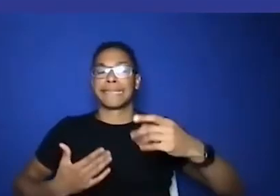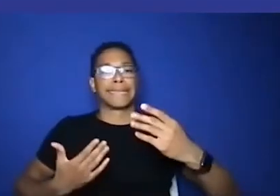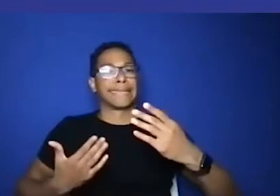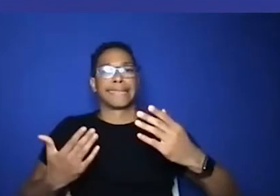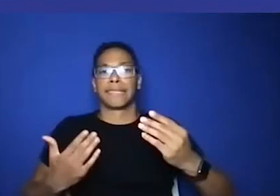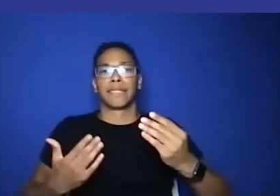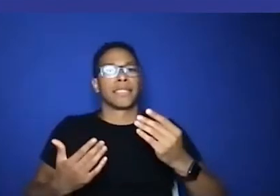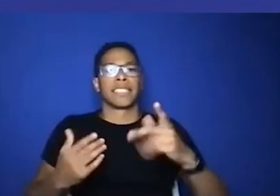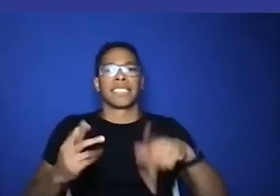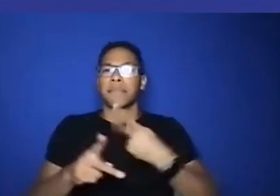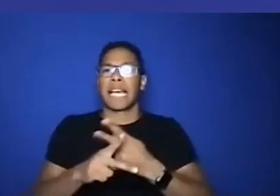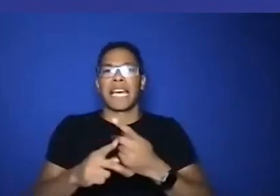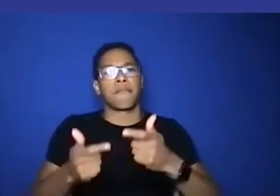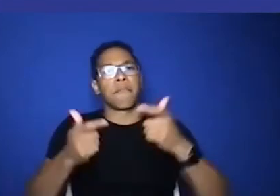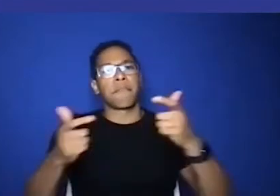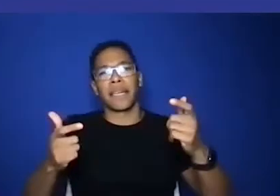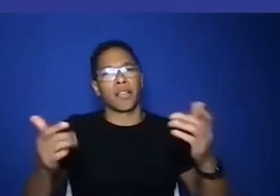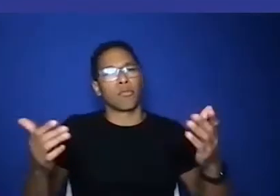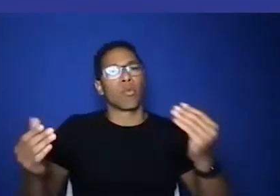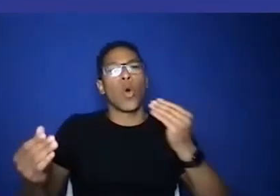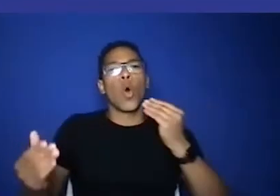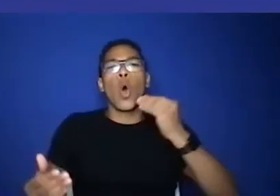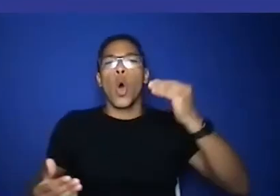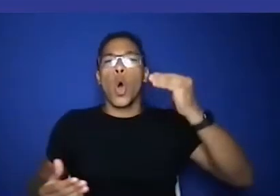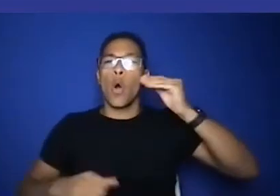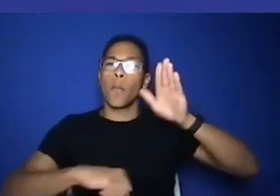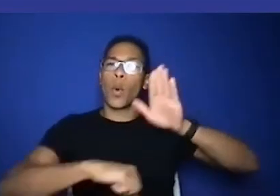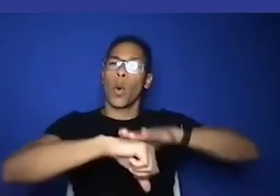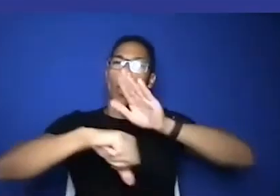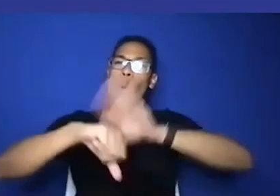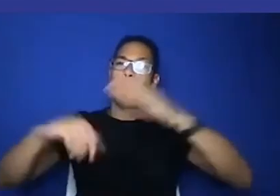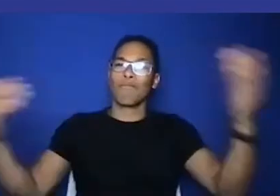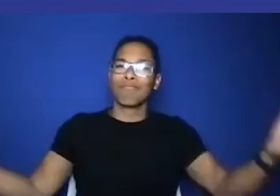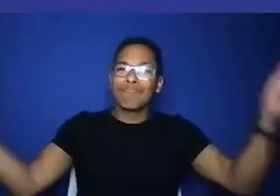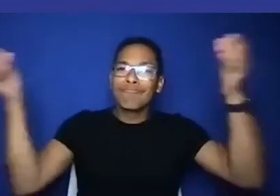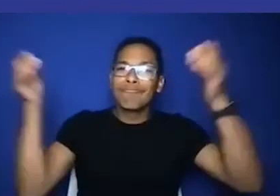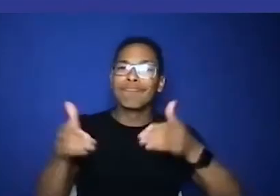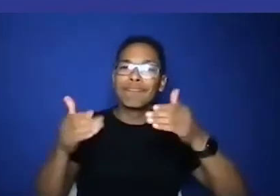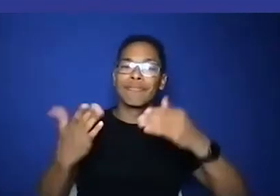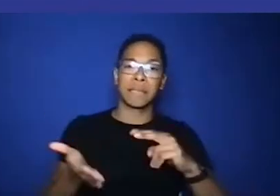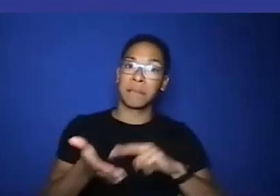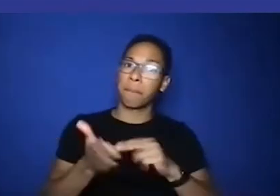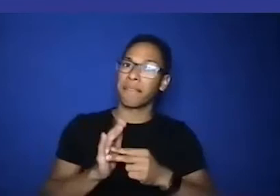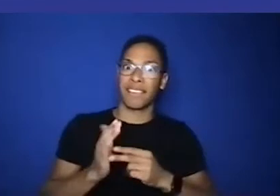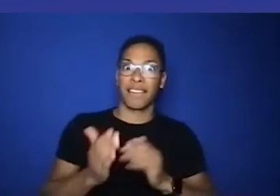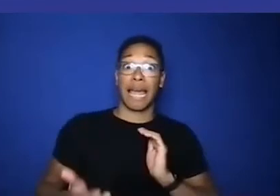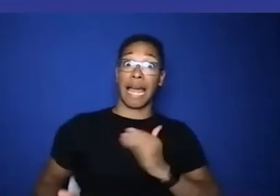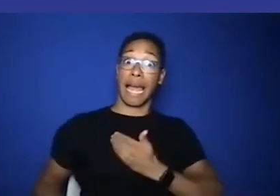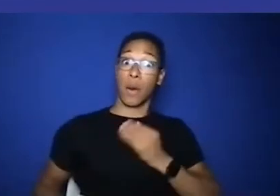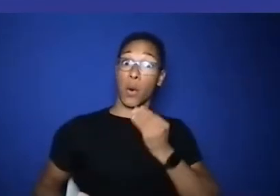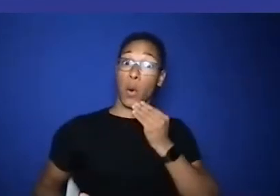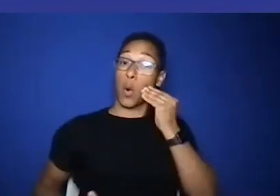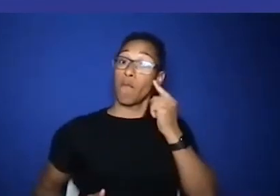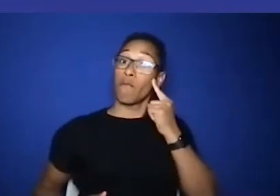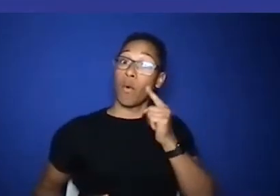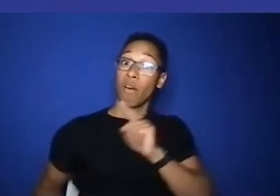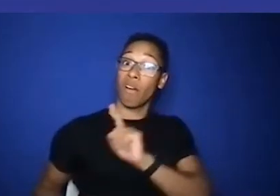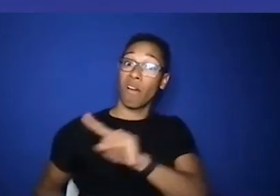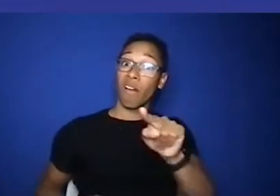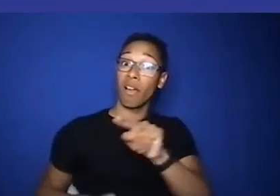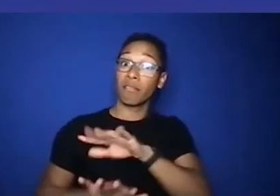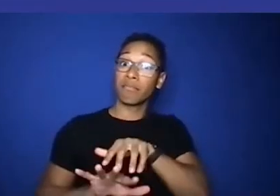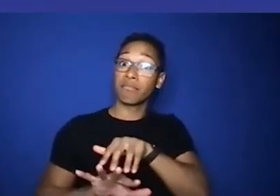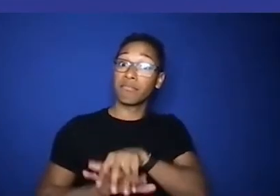And what is our home? What is our home as people of mixed ancestry? as people who are Indigenous and